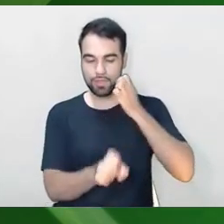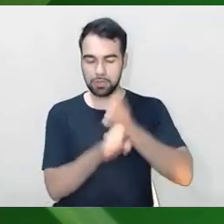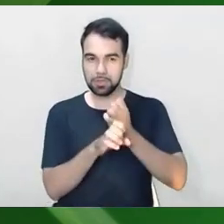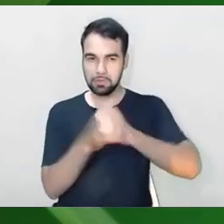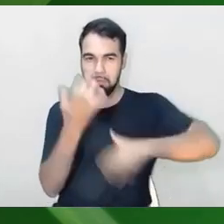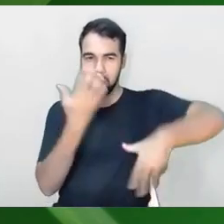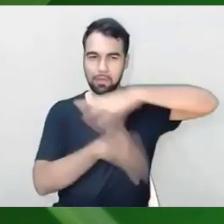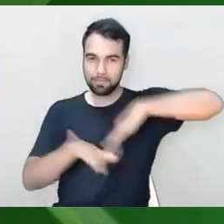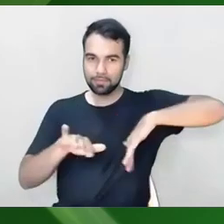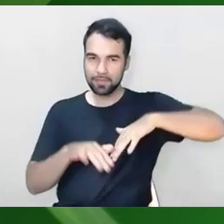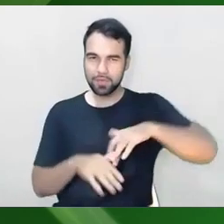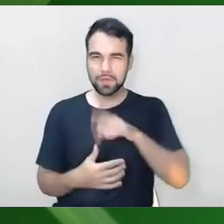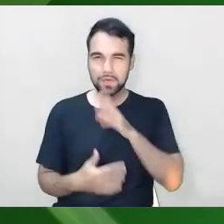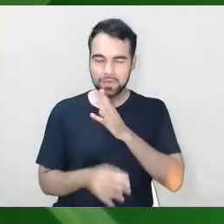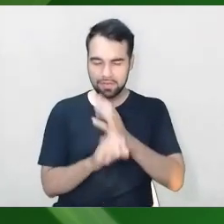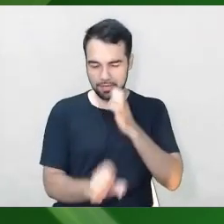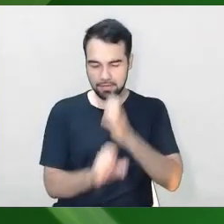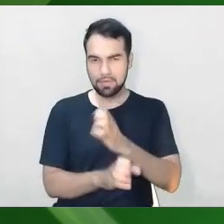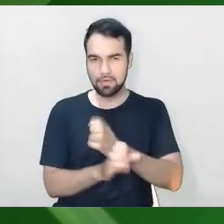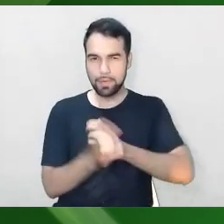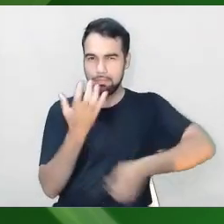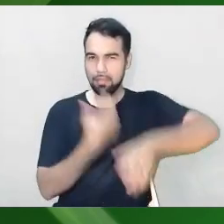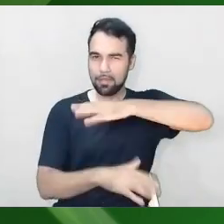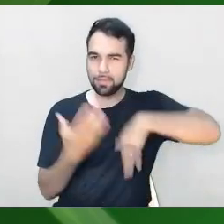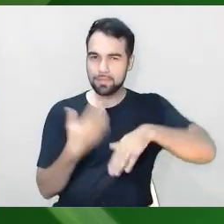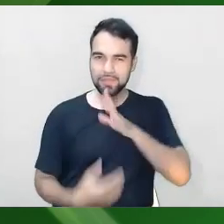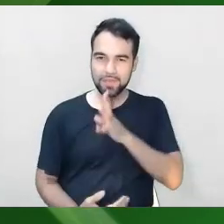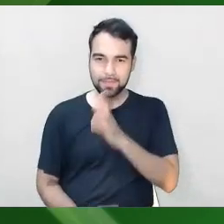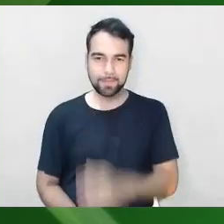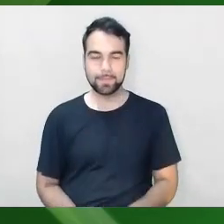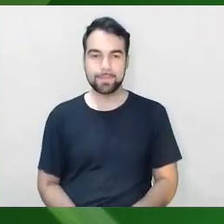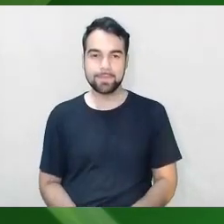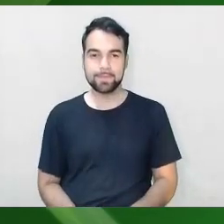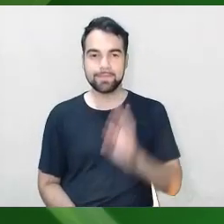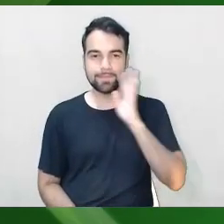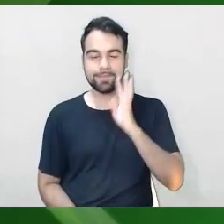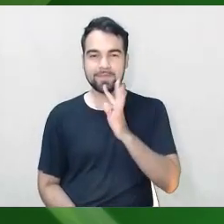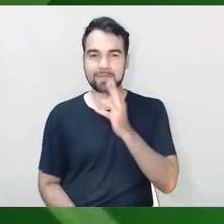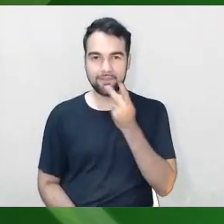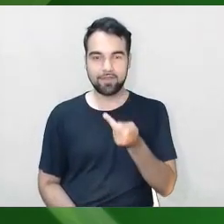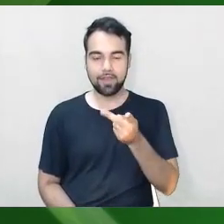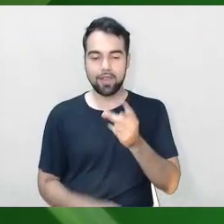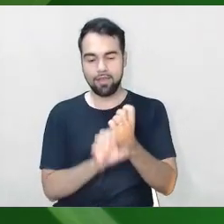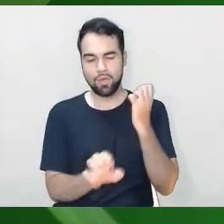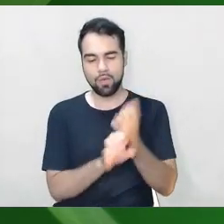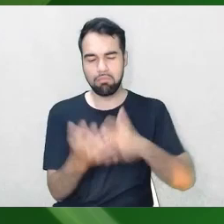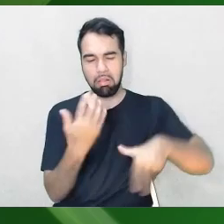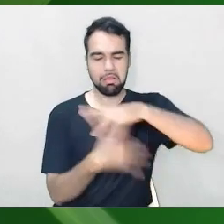chaos. Do you know engineering of chaos? Great.